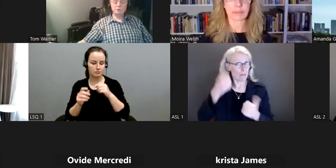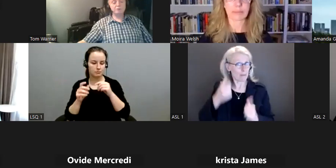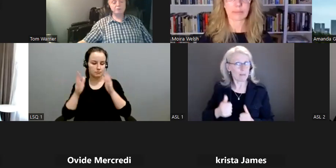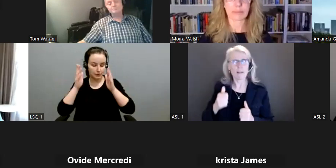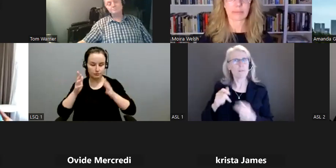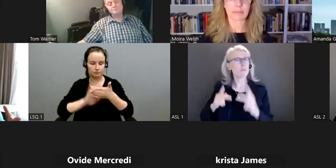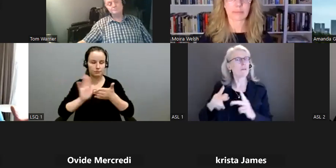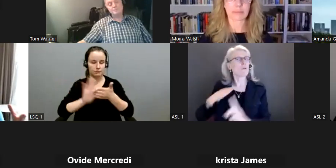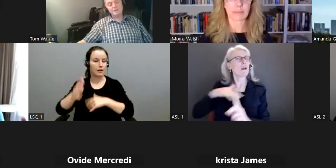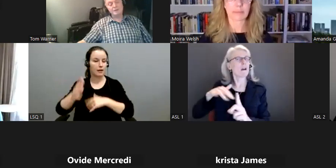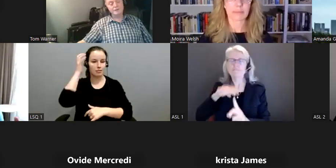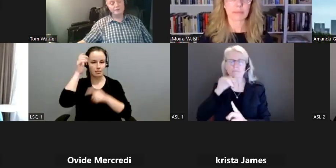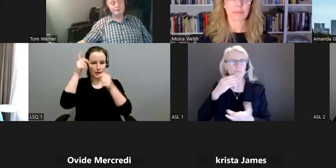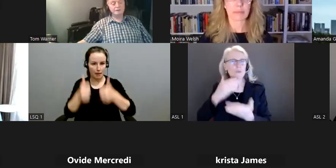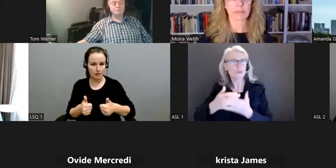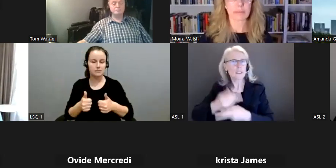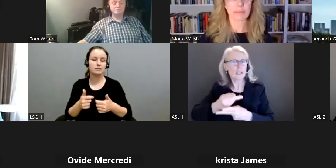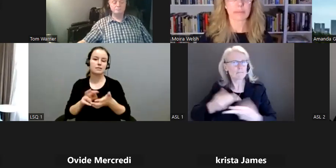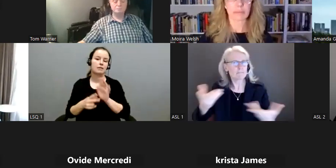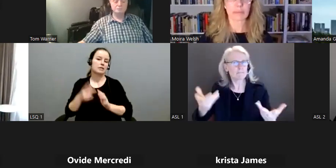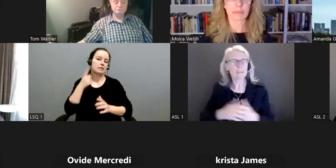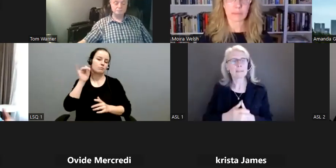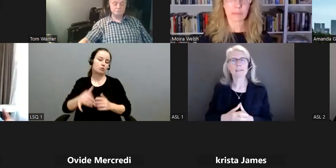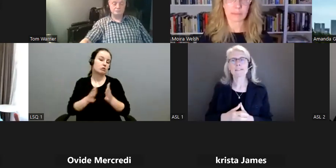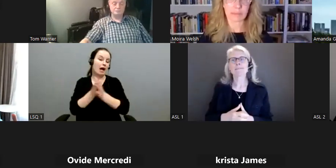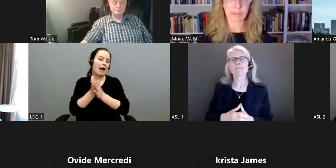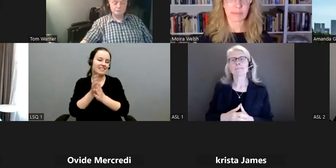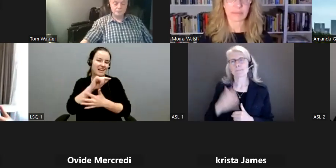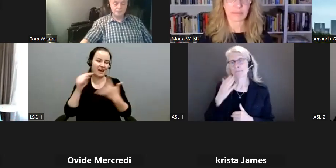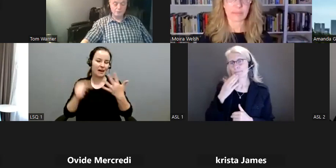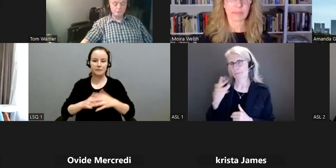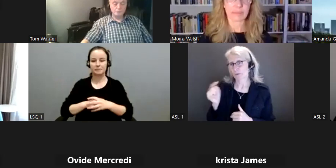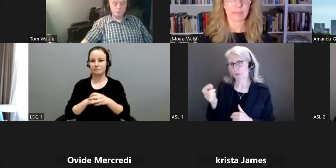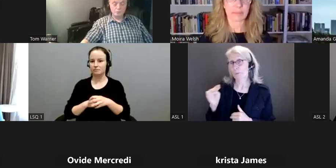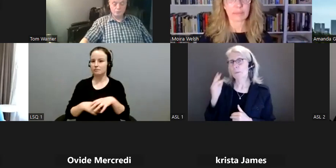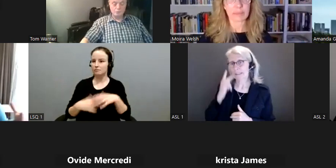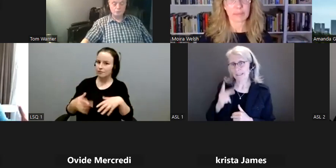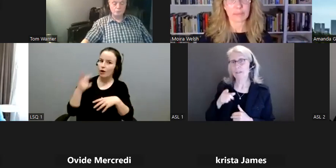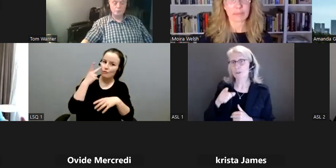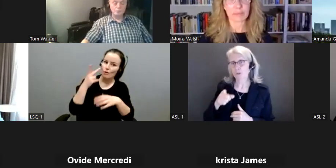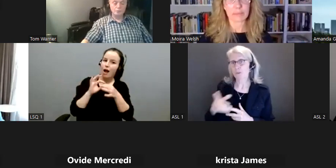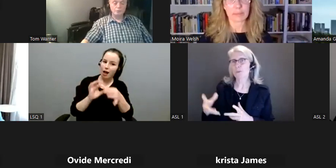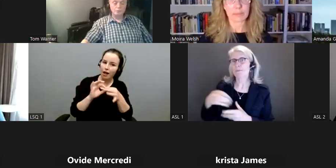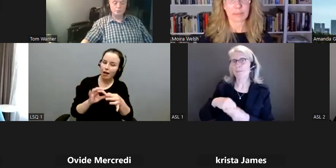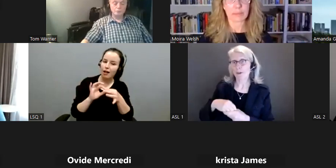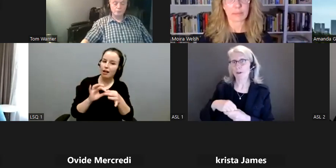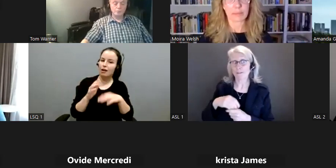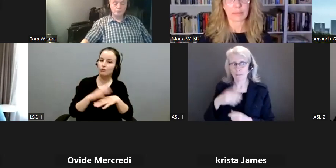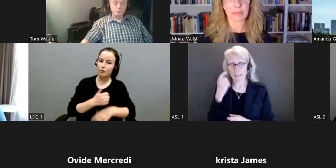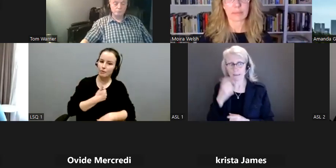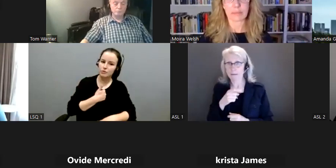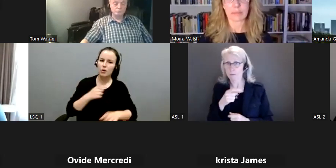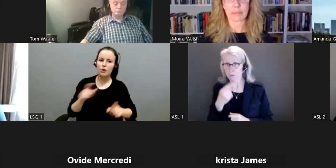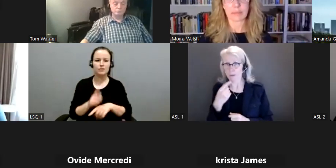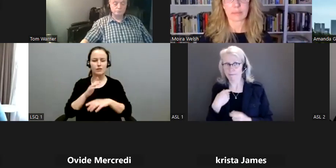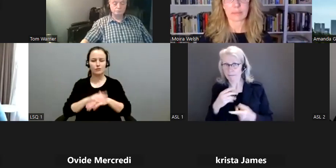advocacy as well. Thanks so much, Tom. So what we see again is that personal connection and also the role of social justice across that life course. One of the